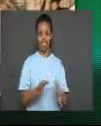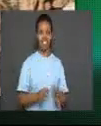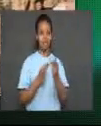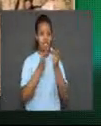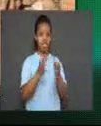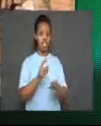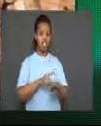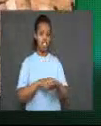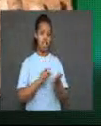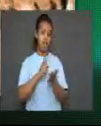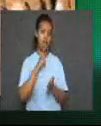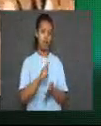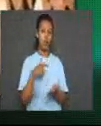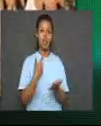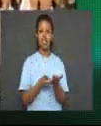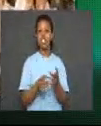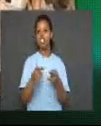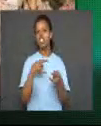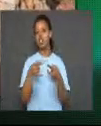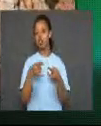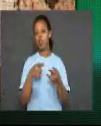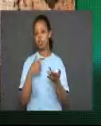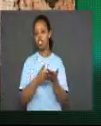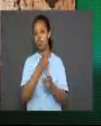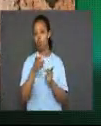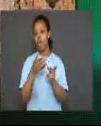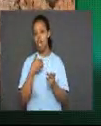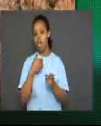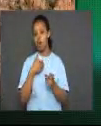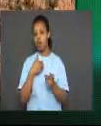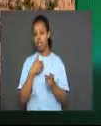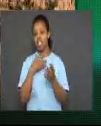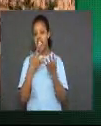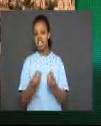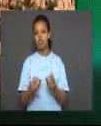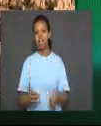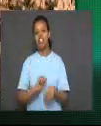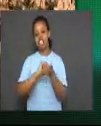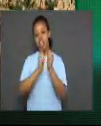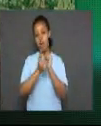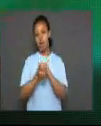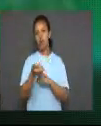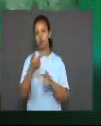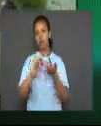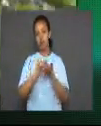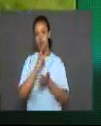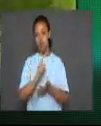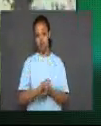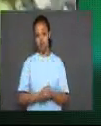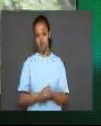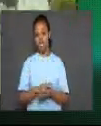succession, the species present in an area will gradually change.